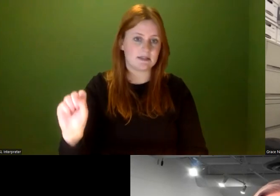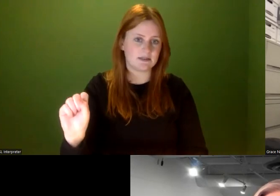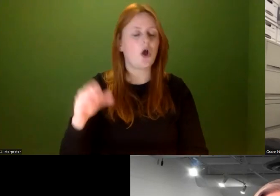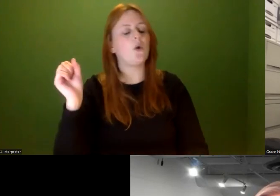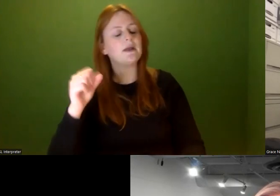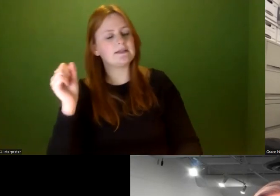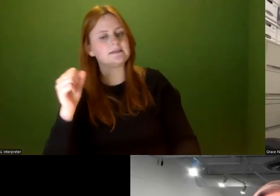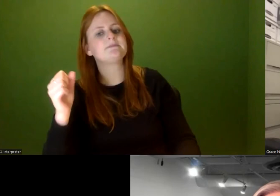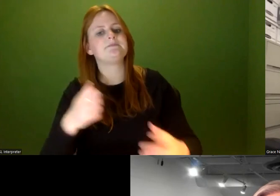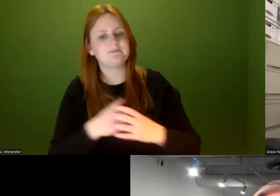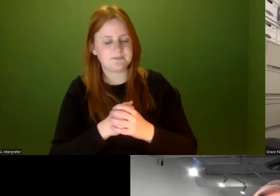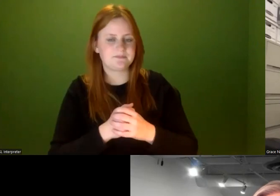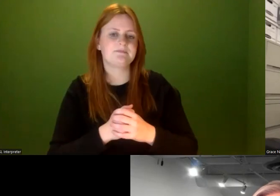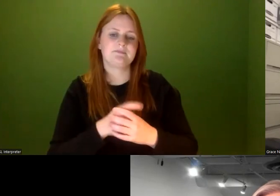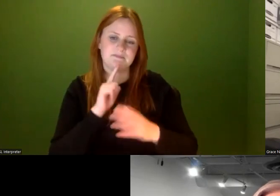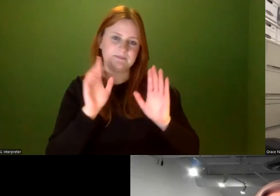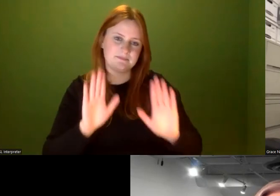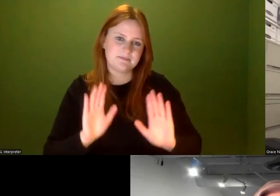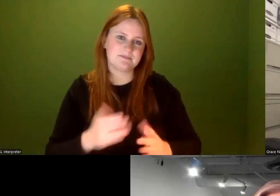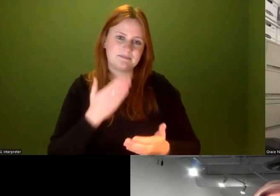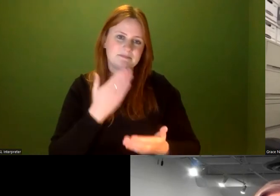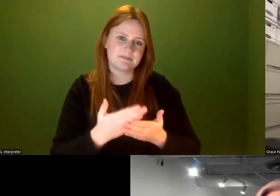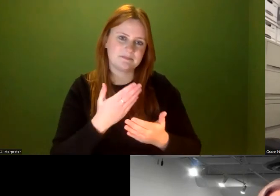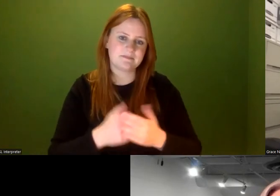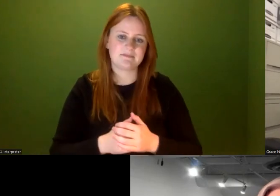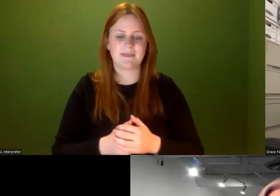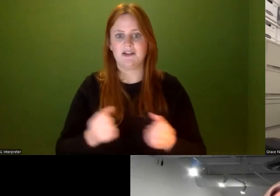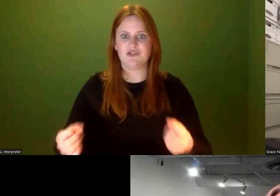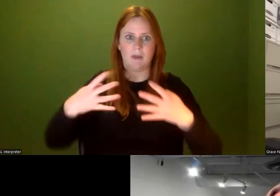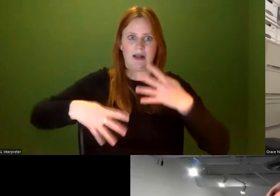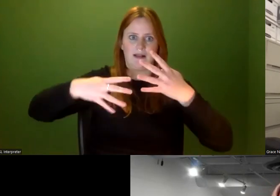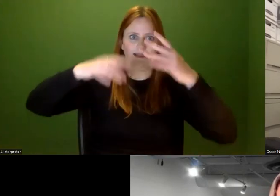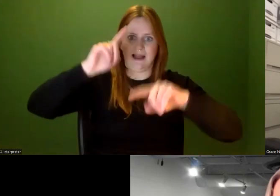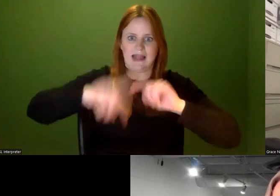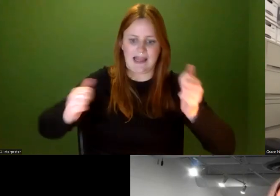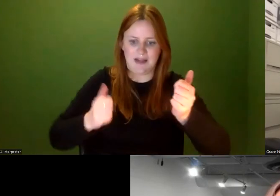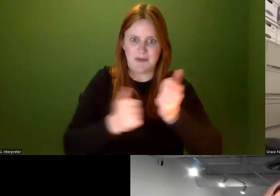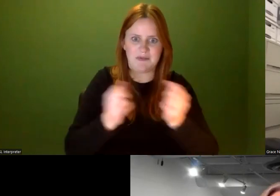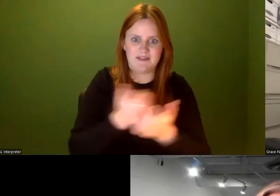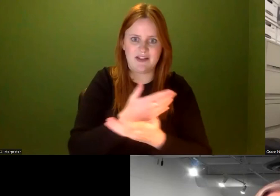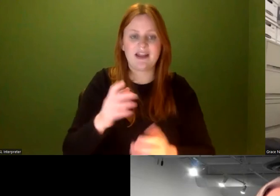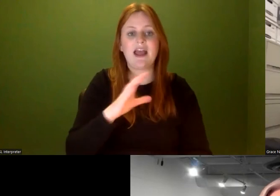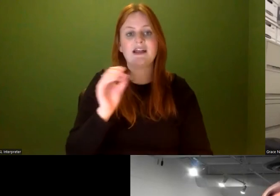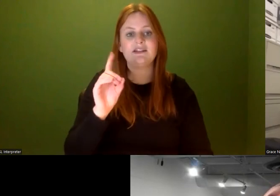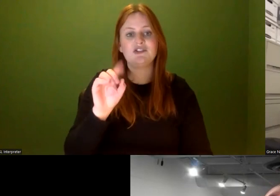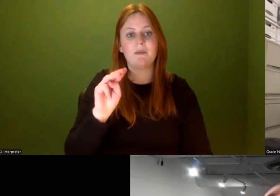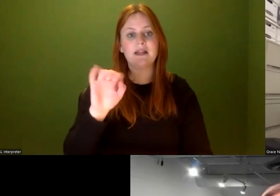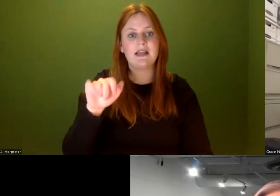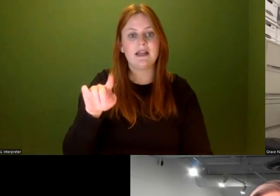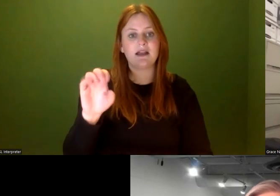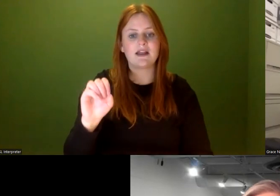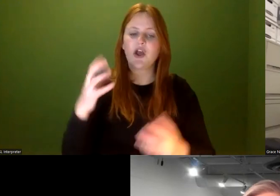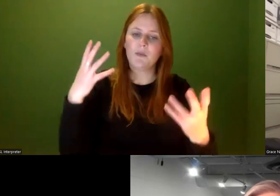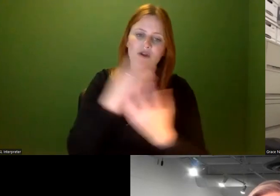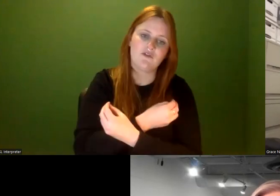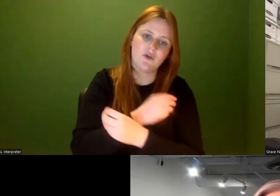Yeah, that's really great. Thanks, Candace. There's so for many, that. I can't keep up. Oh, and Dominique Ray. Yes. Beautiful and compelling